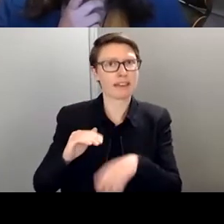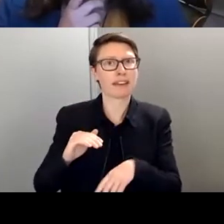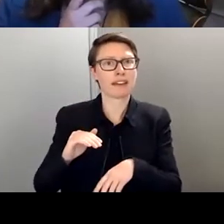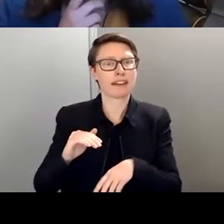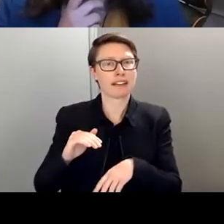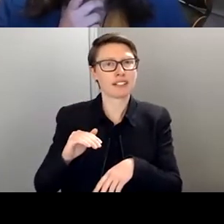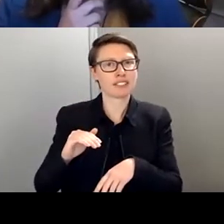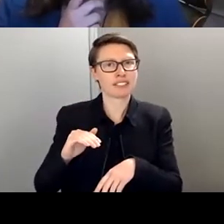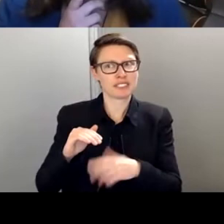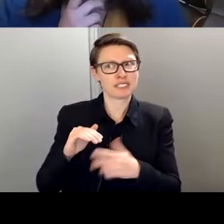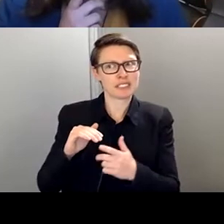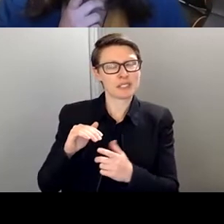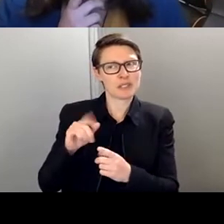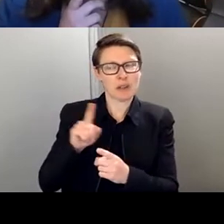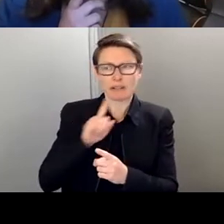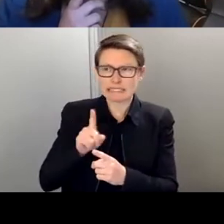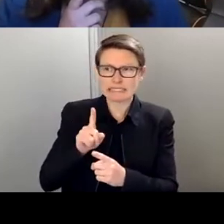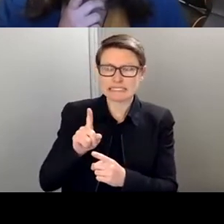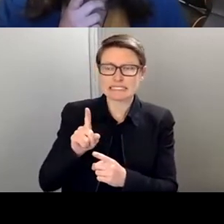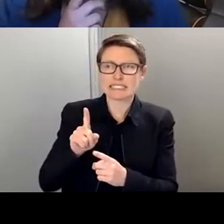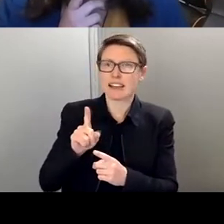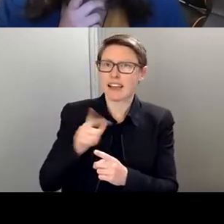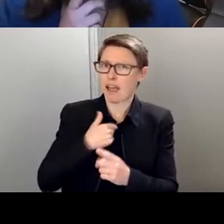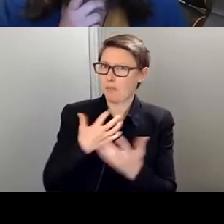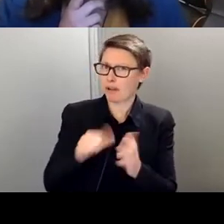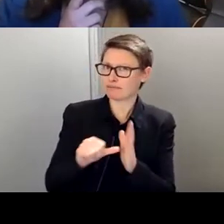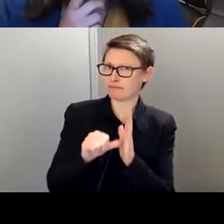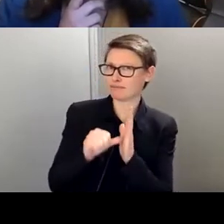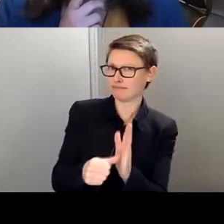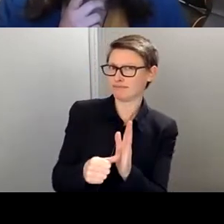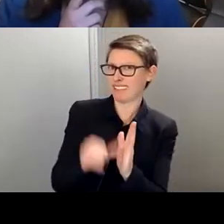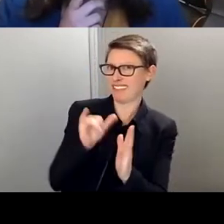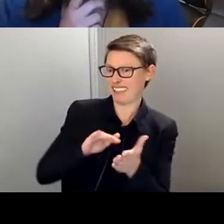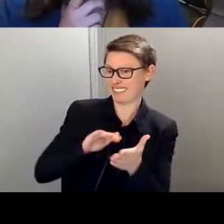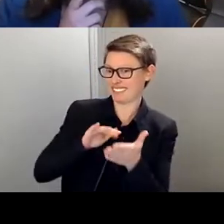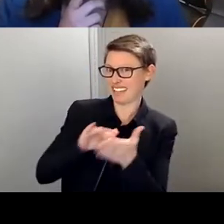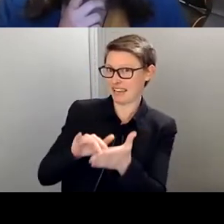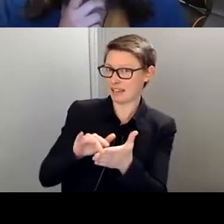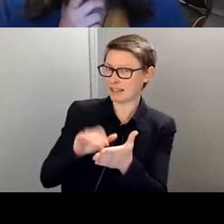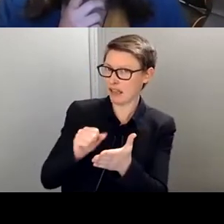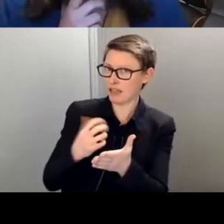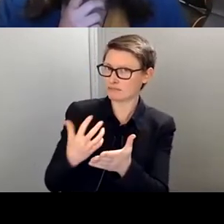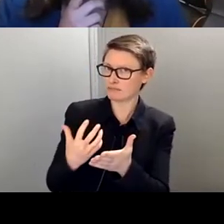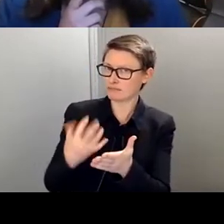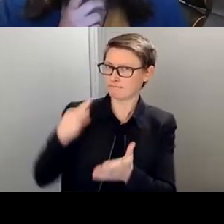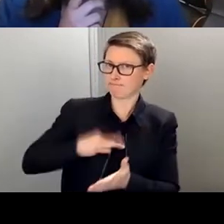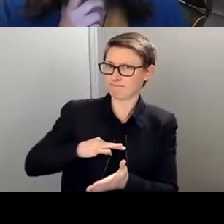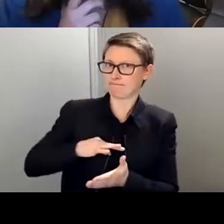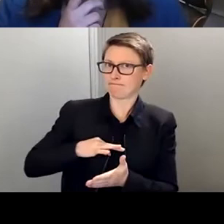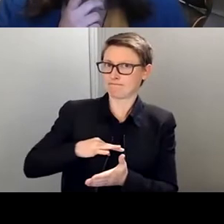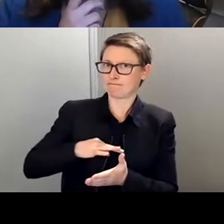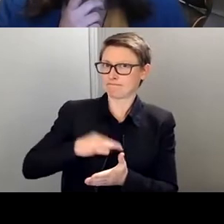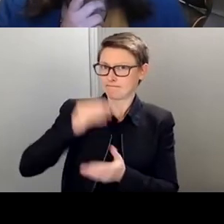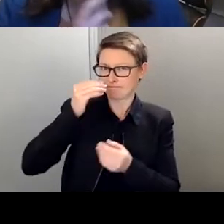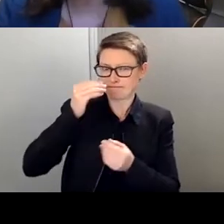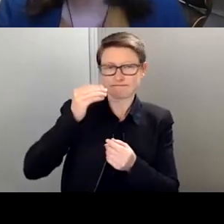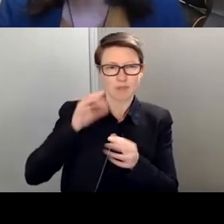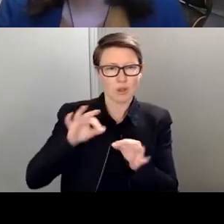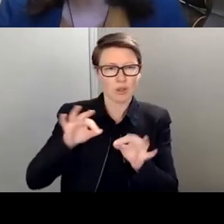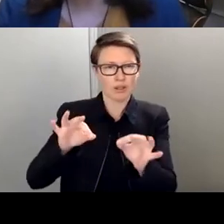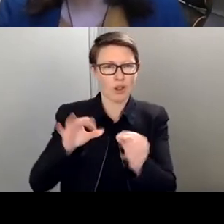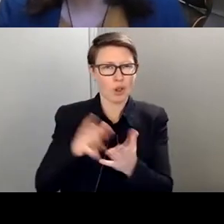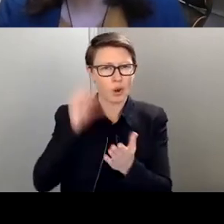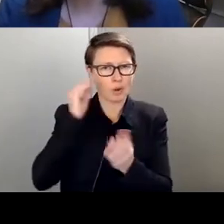this particular panel. And just put that in there. We've got about 7 minutes left.